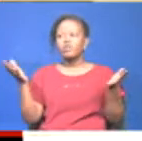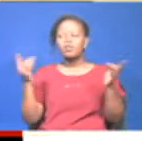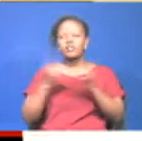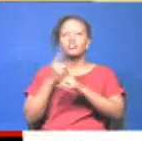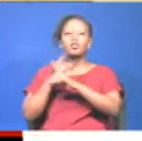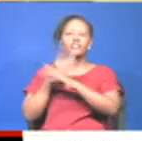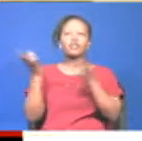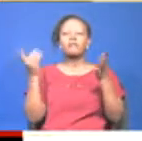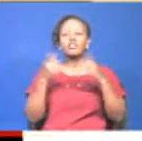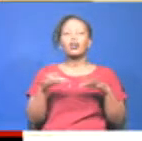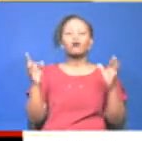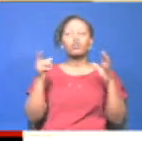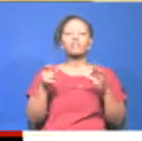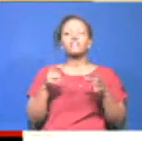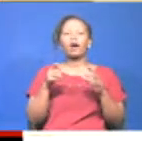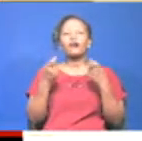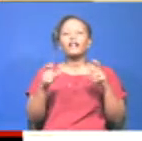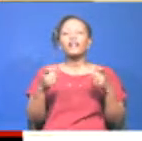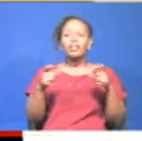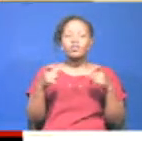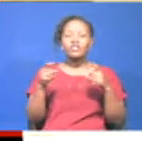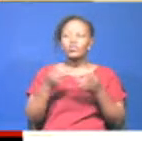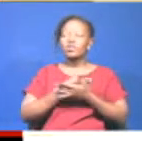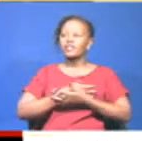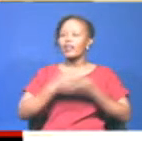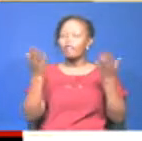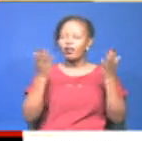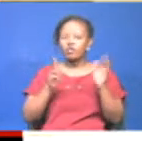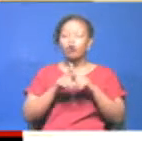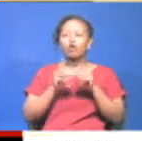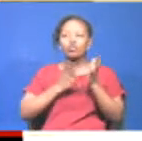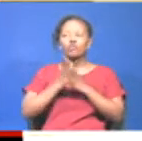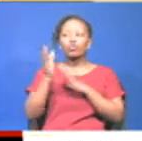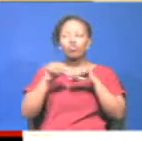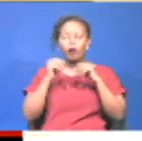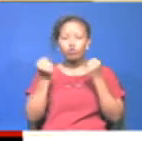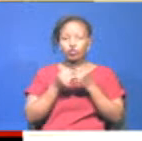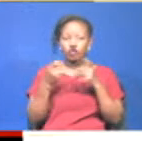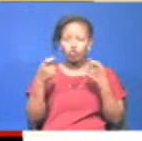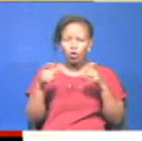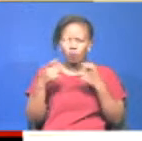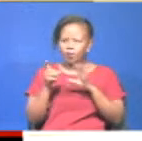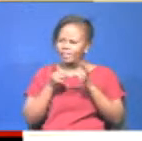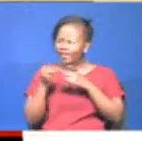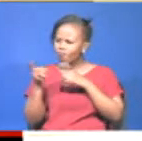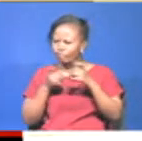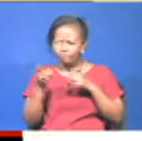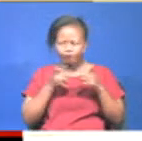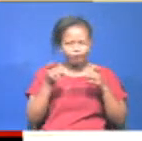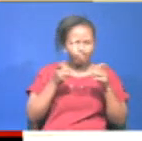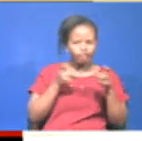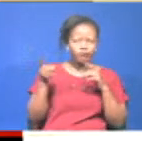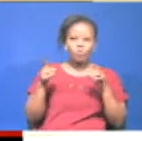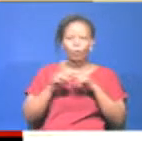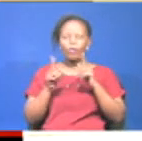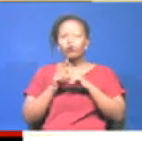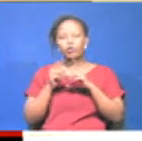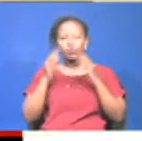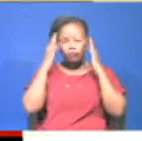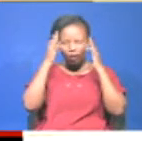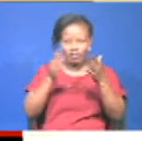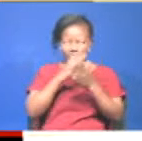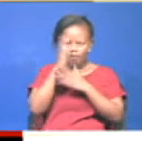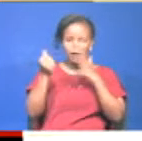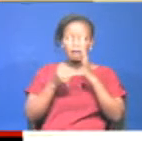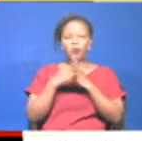radio stations, a full-scale social media monitoring, as well as looking at those specialist elements of technology